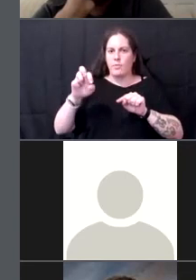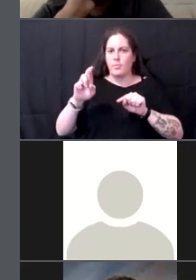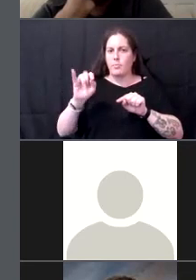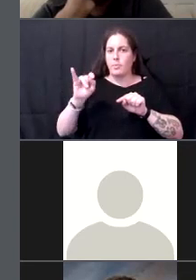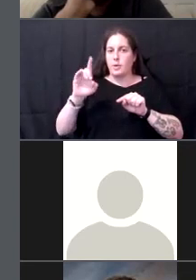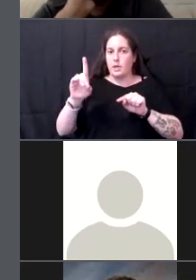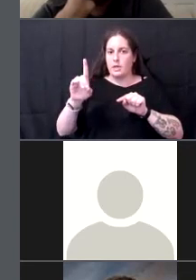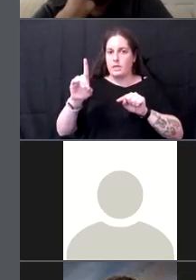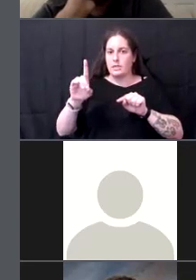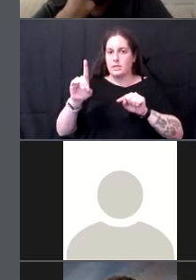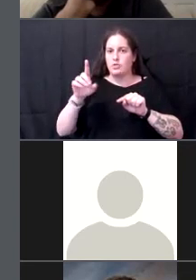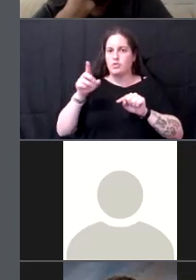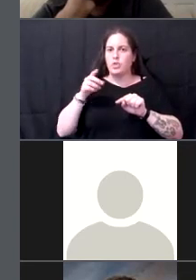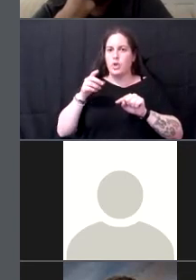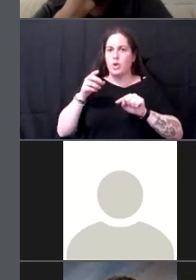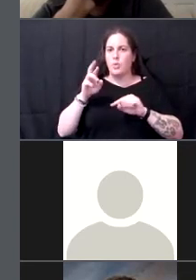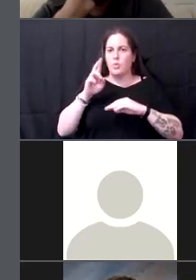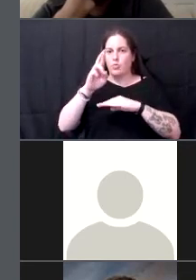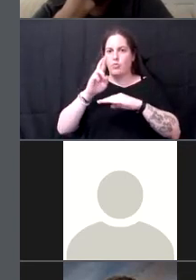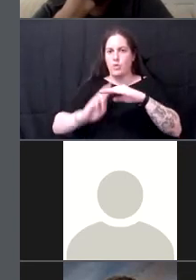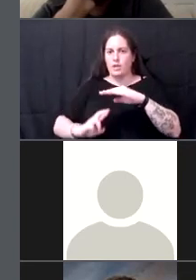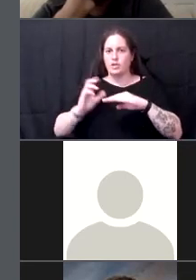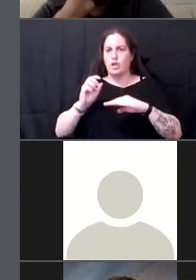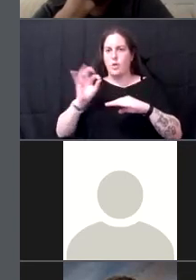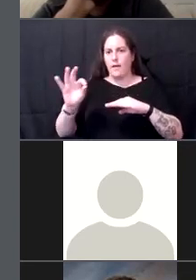the cube of the